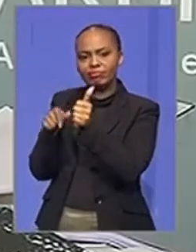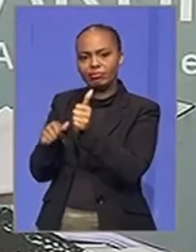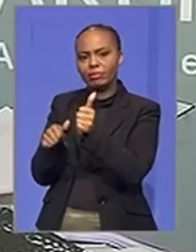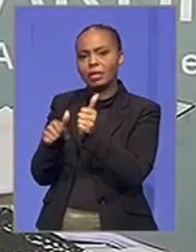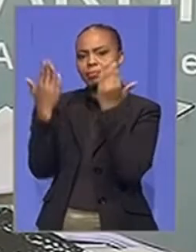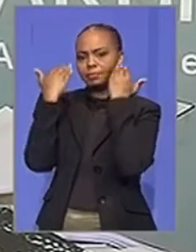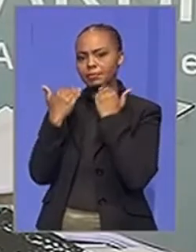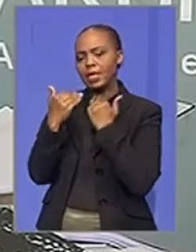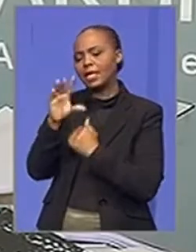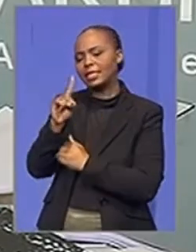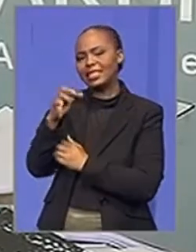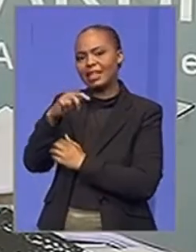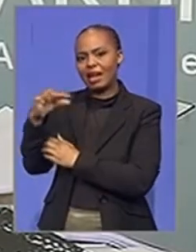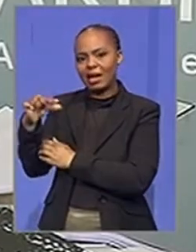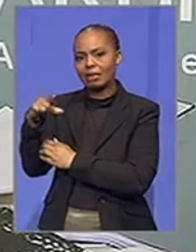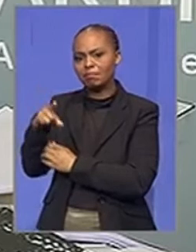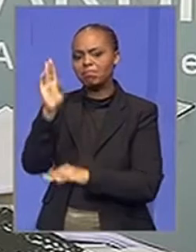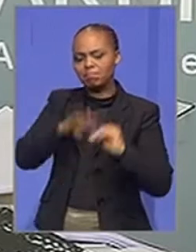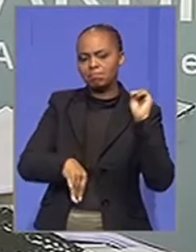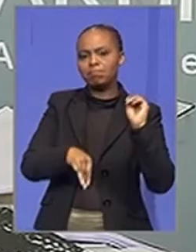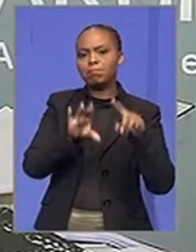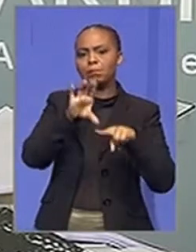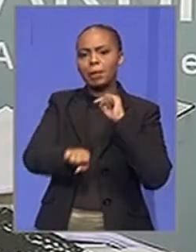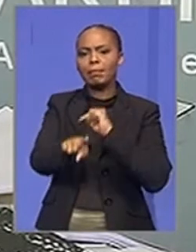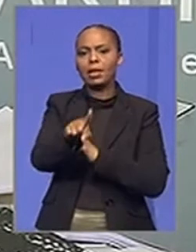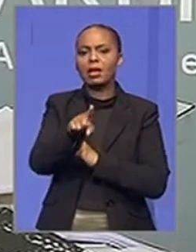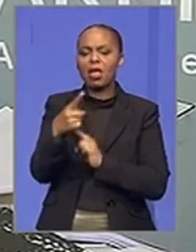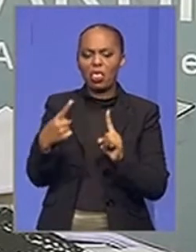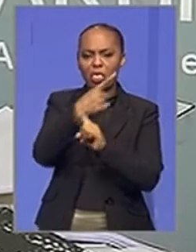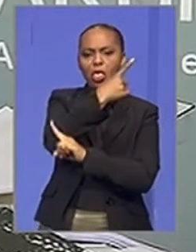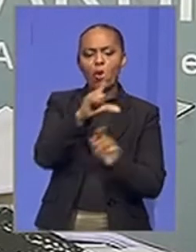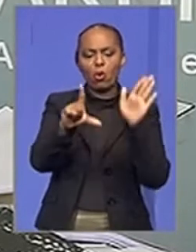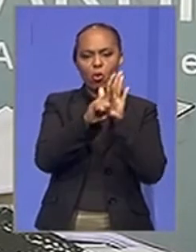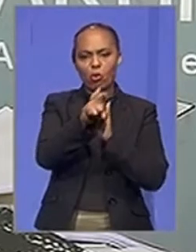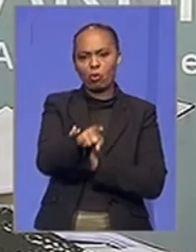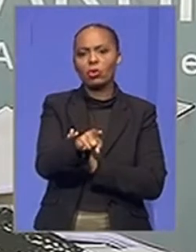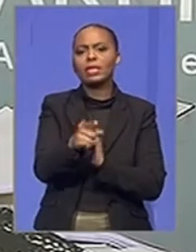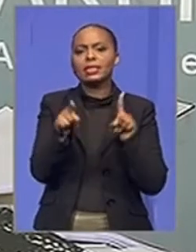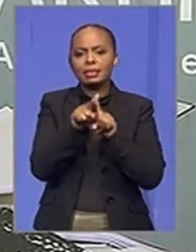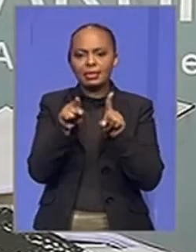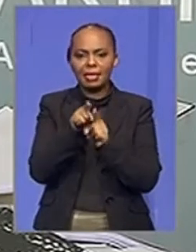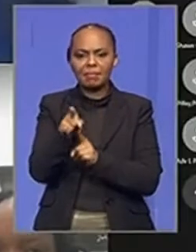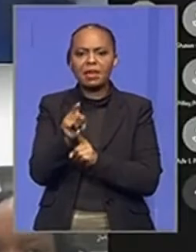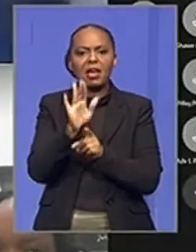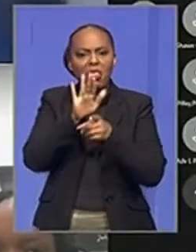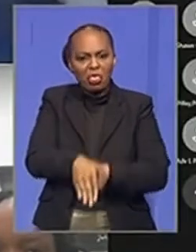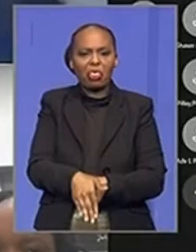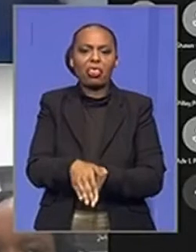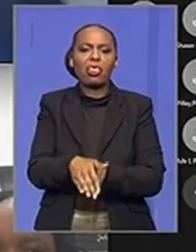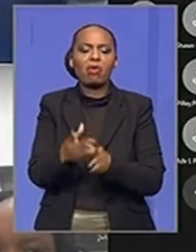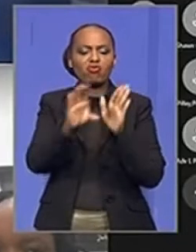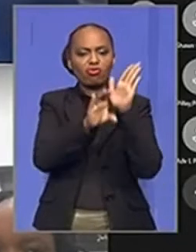Dikgang Moseneke le ile la hwetša gore go bile le go tshela molao le go gataka molaotheo. Milady, although this court is